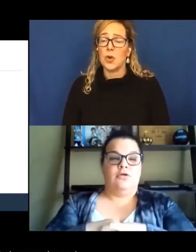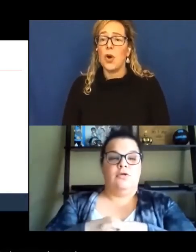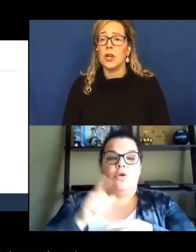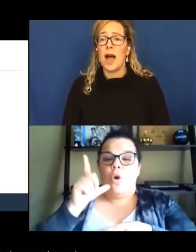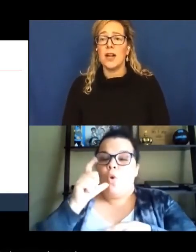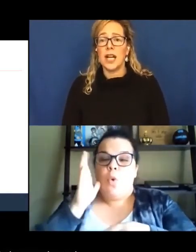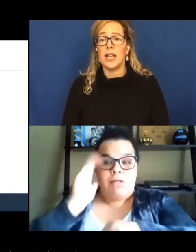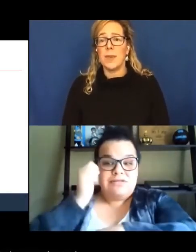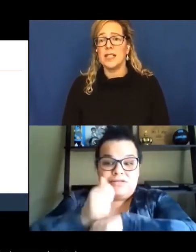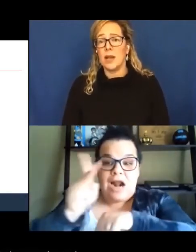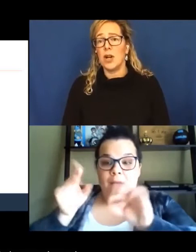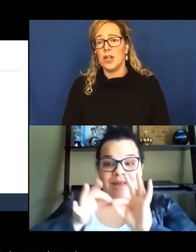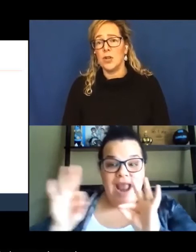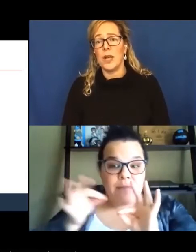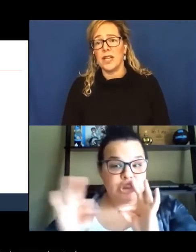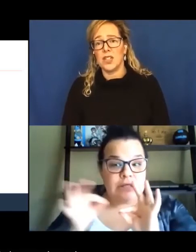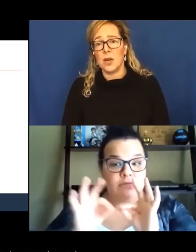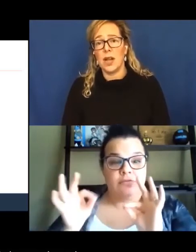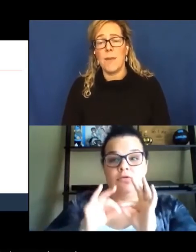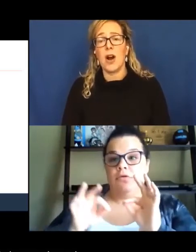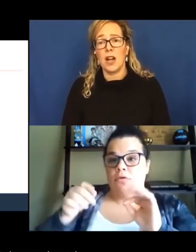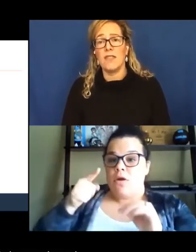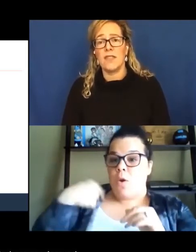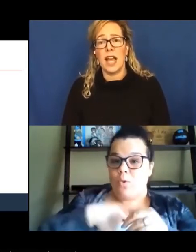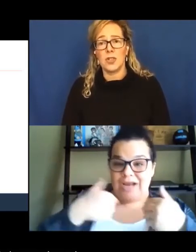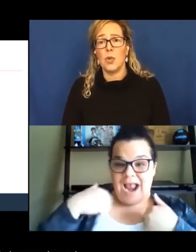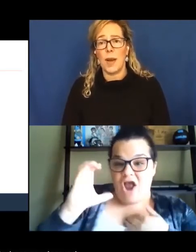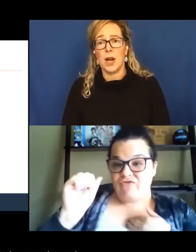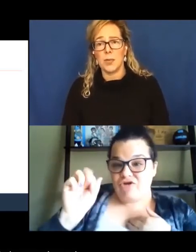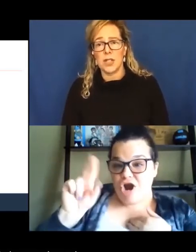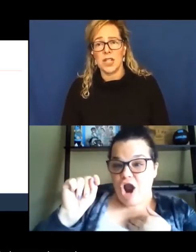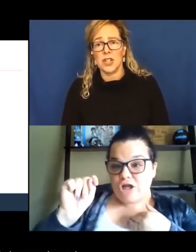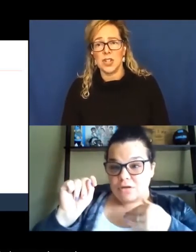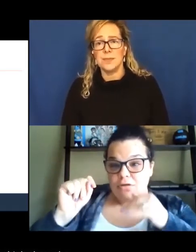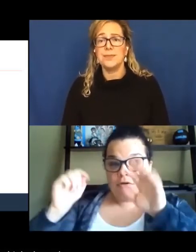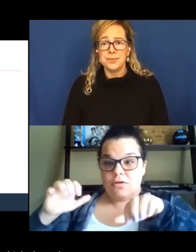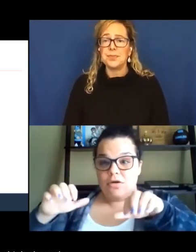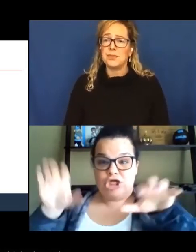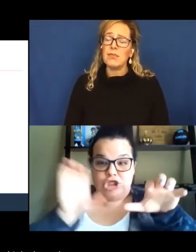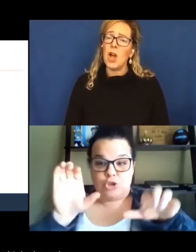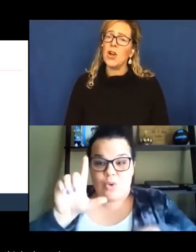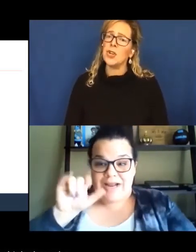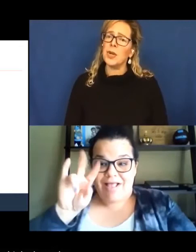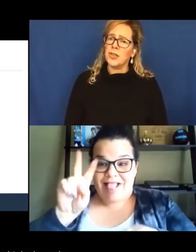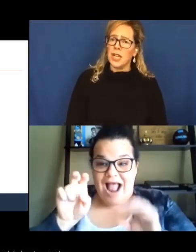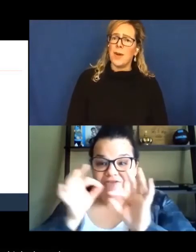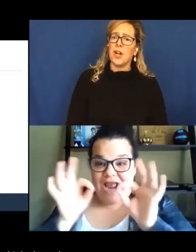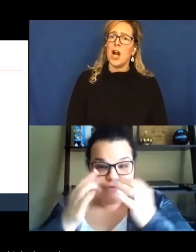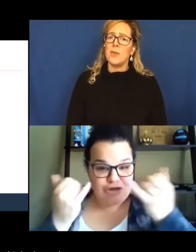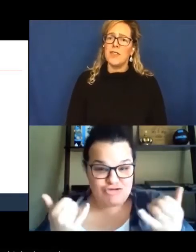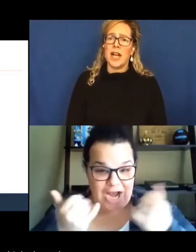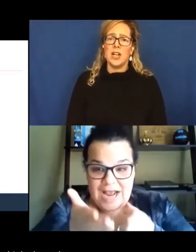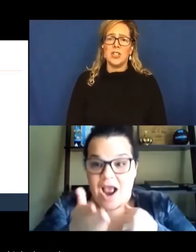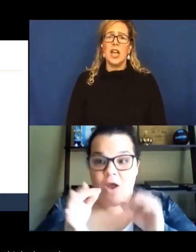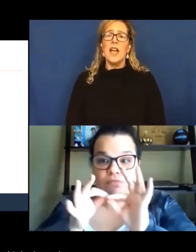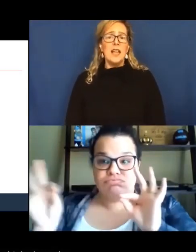that's controlled or moderated by someone who is part of the actual webinar presentation. Also, when you think about the